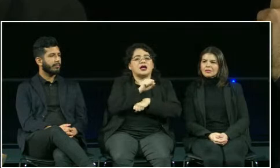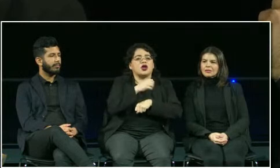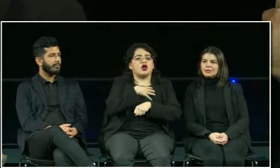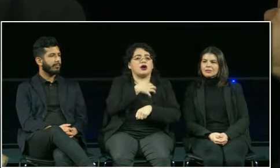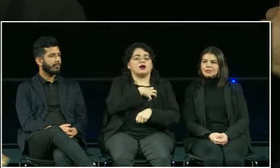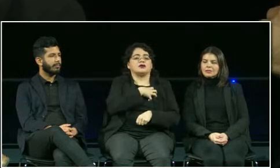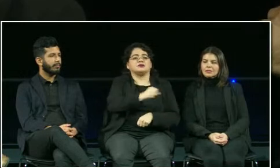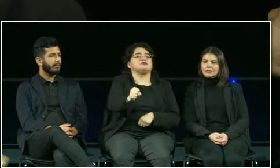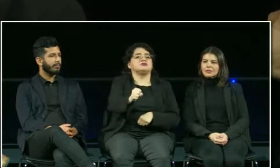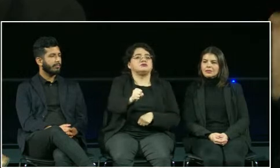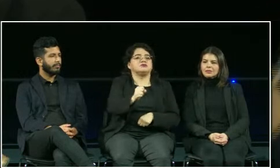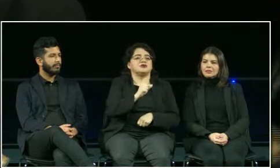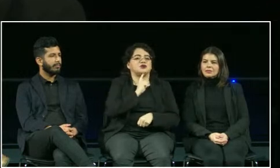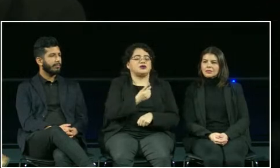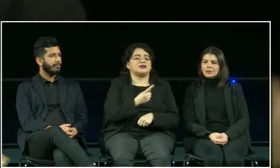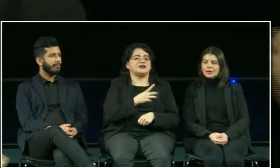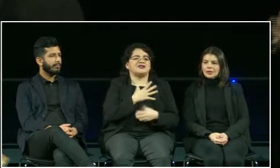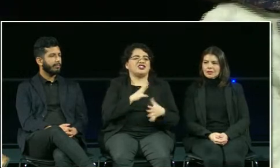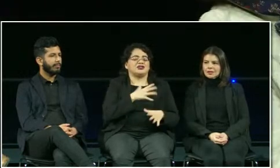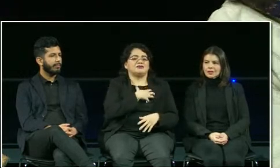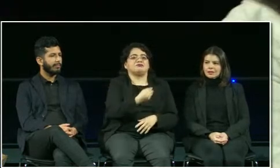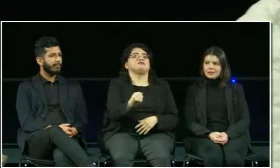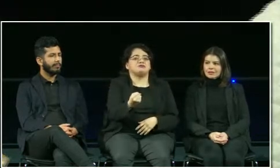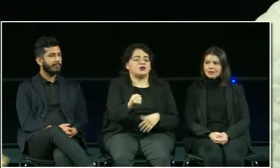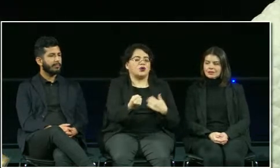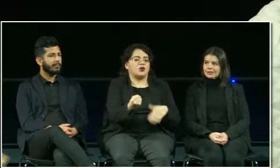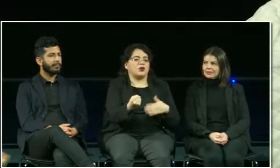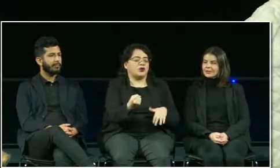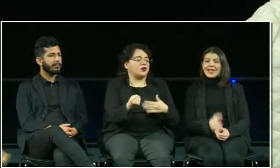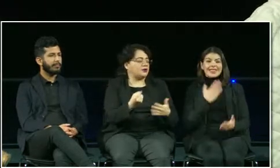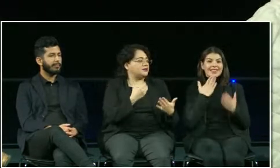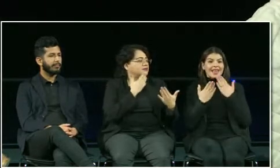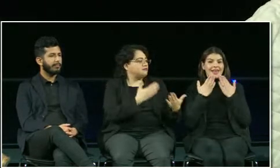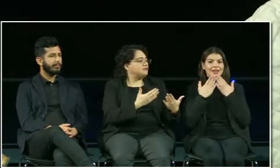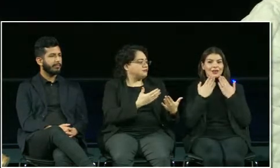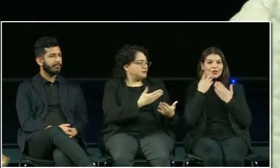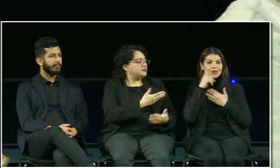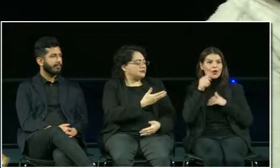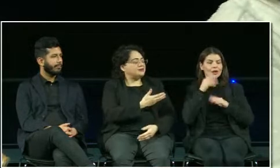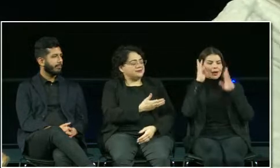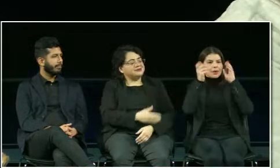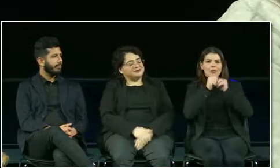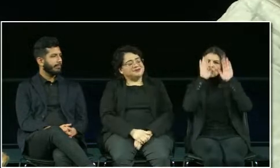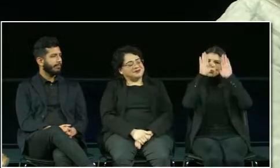off. Thank you. Thank you. For coming up with a great question.